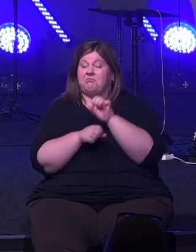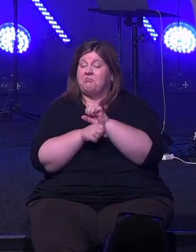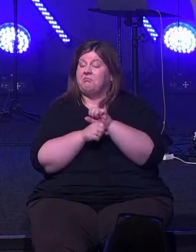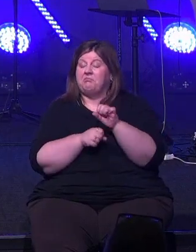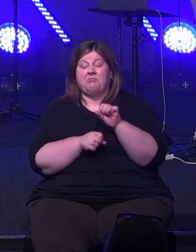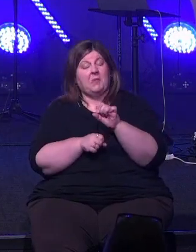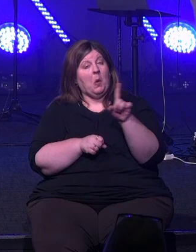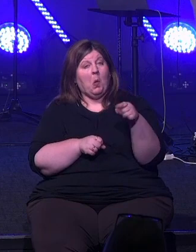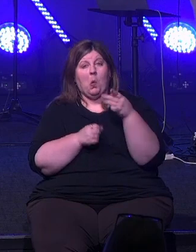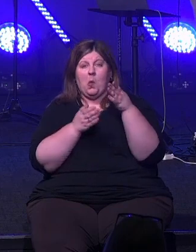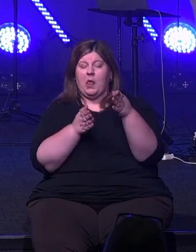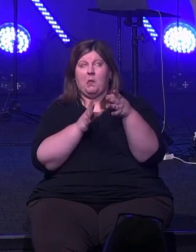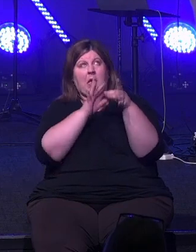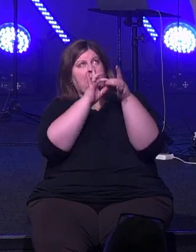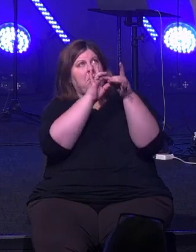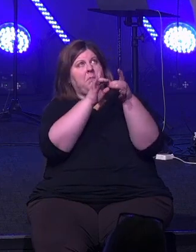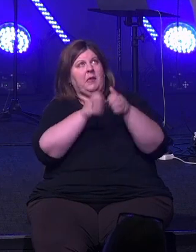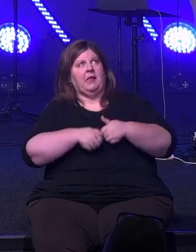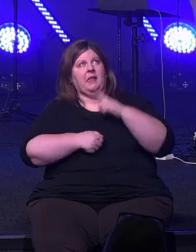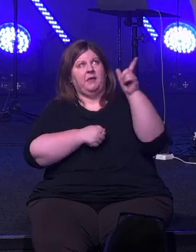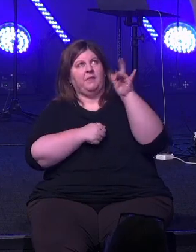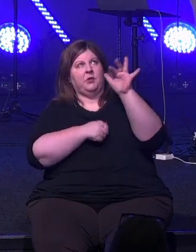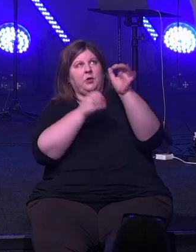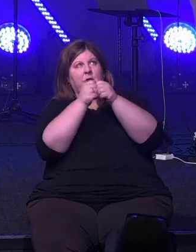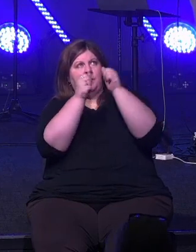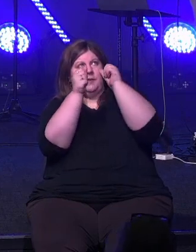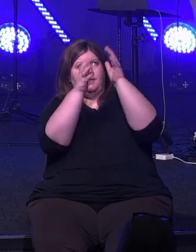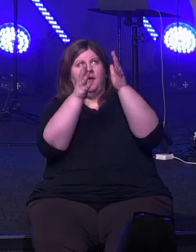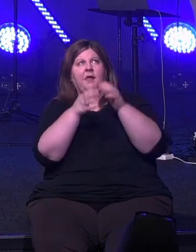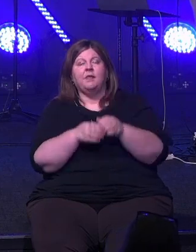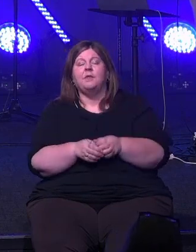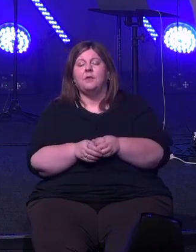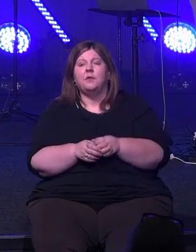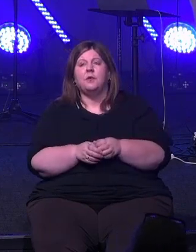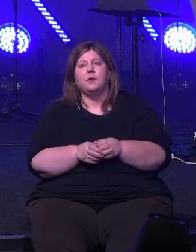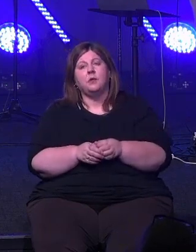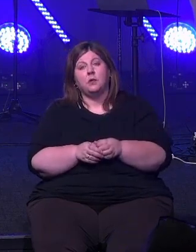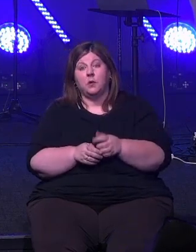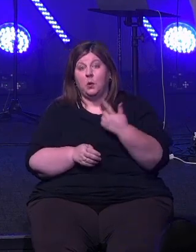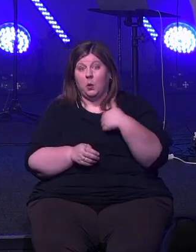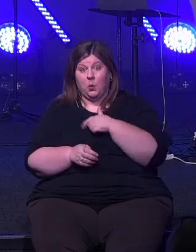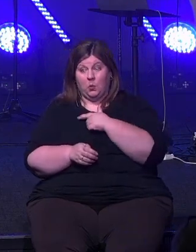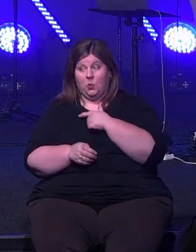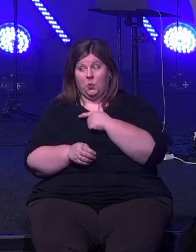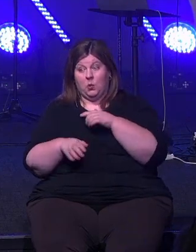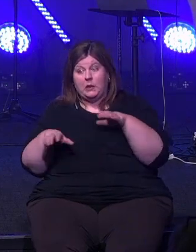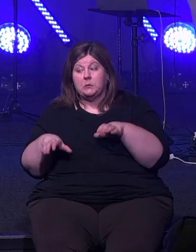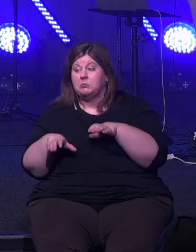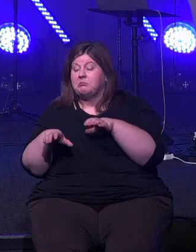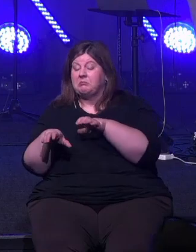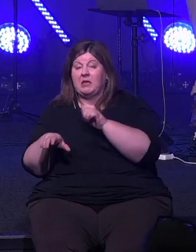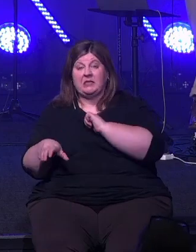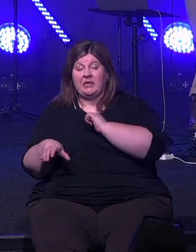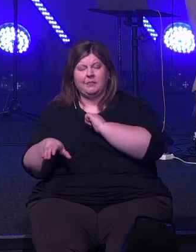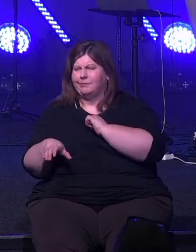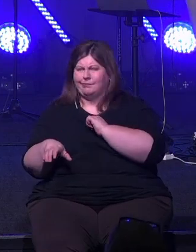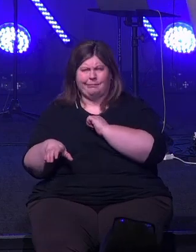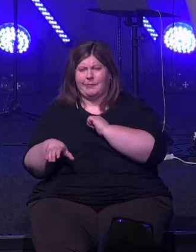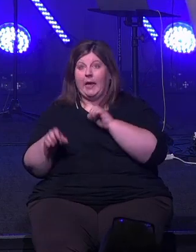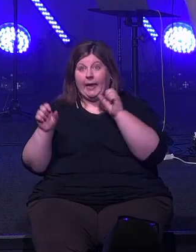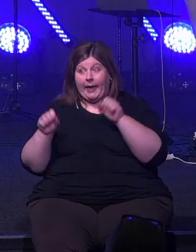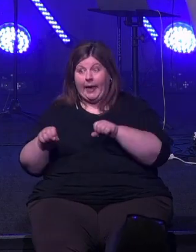that we can have life eternal with our Father. And it's not by anything that we have done or will